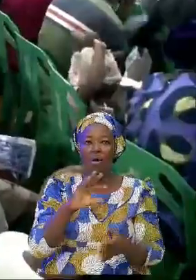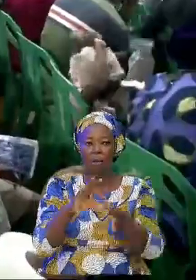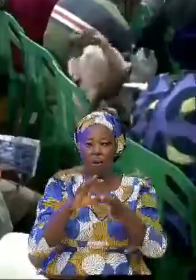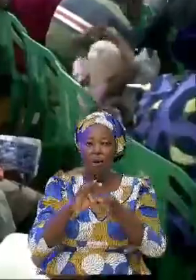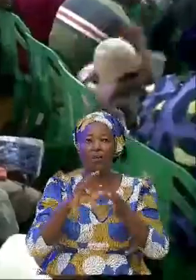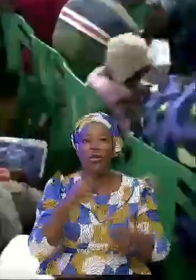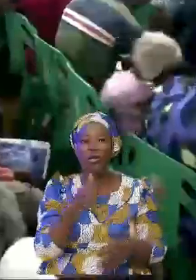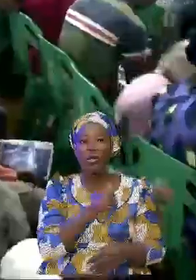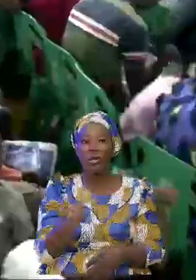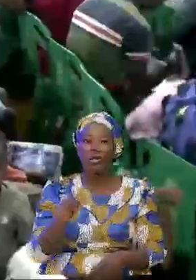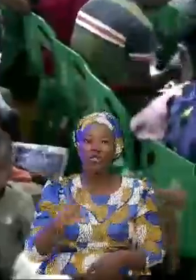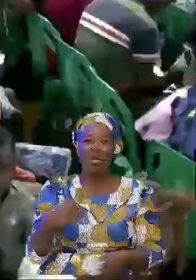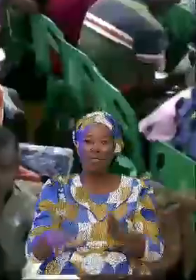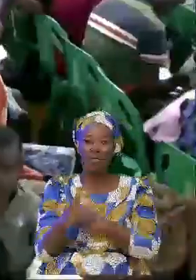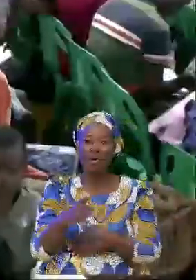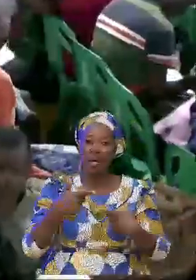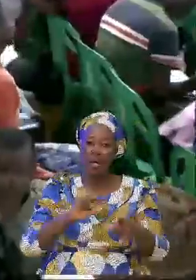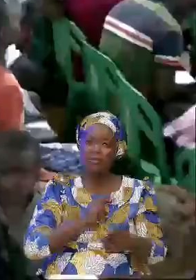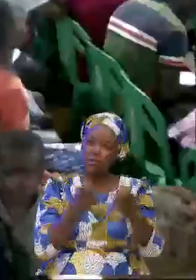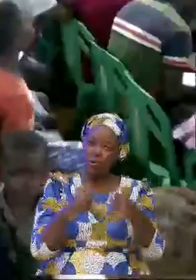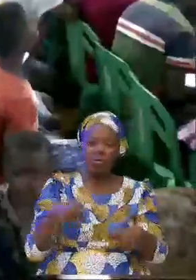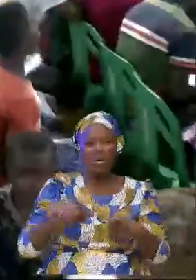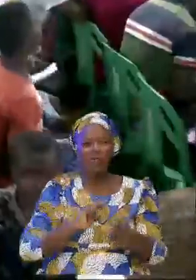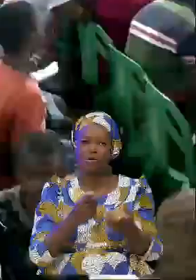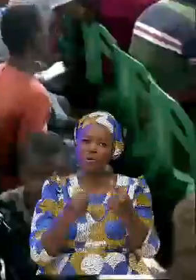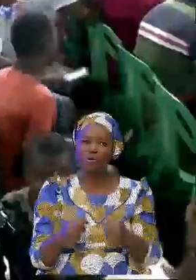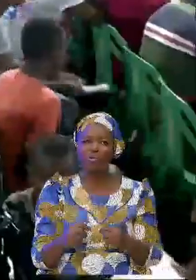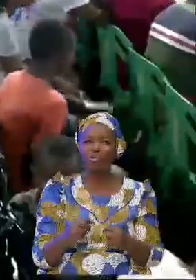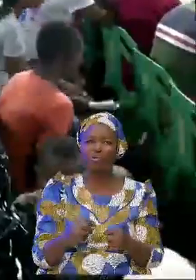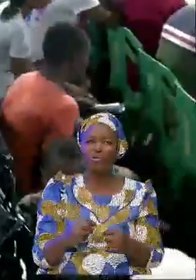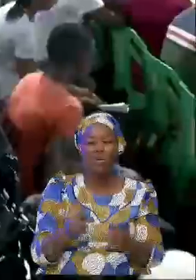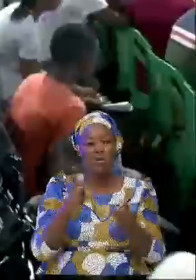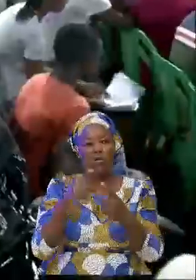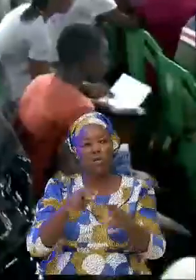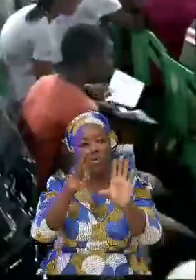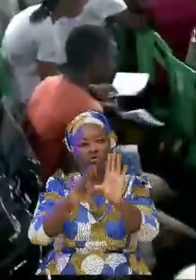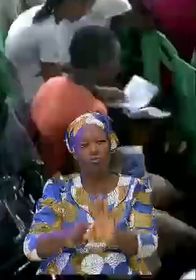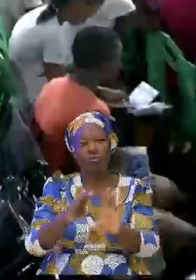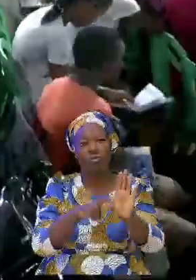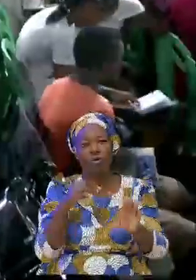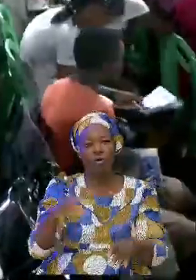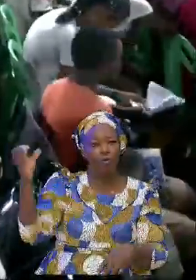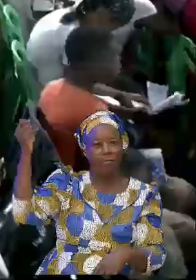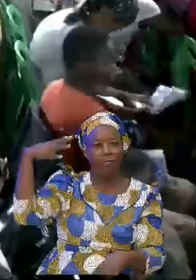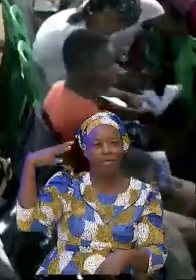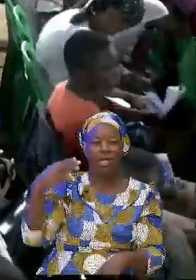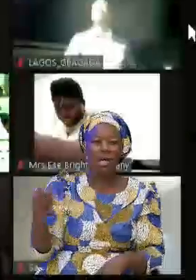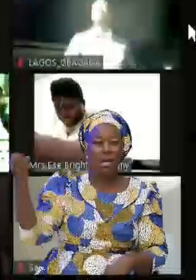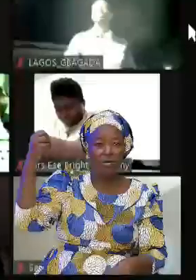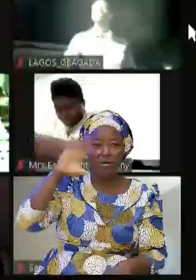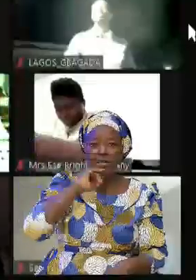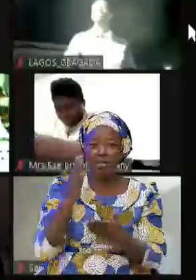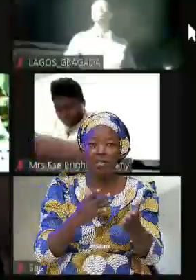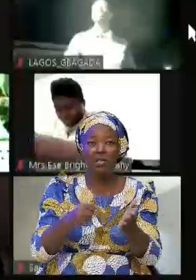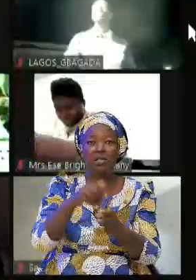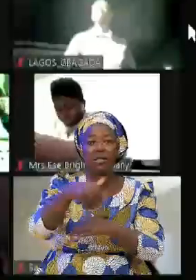the kingdom of God. Becoming a child of God. Let us come. Let us come. Let us come